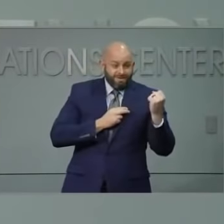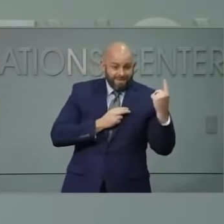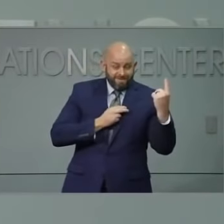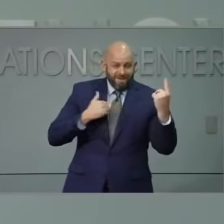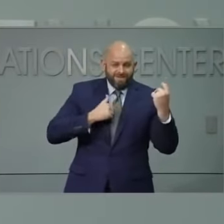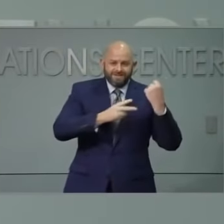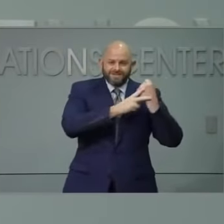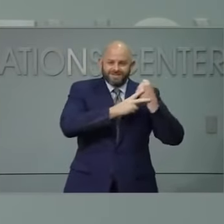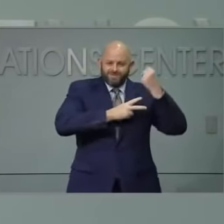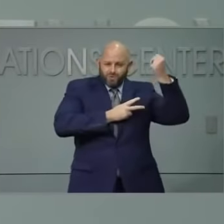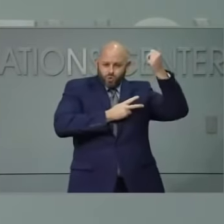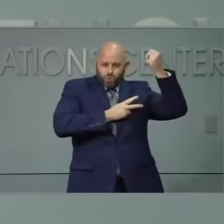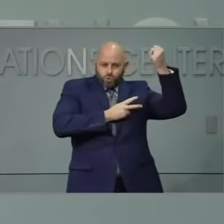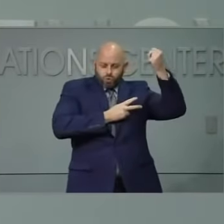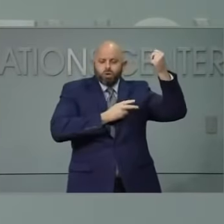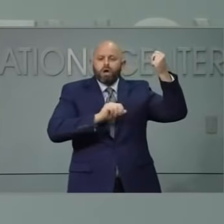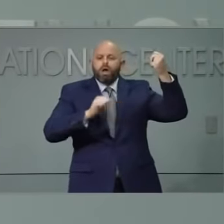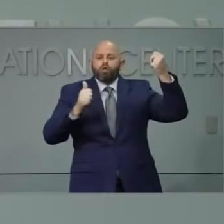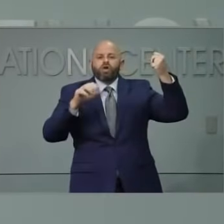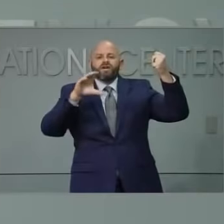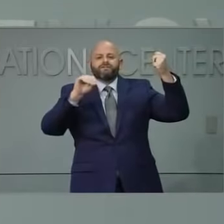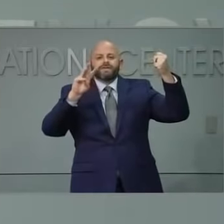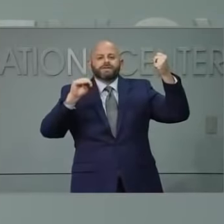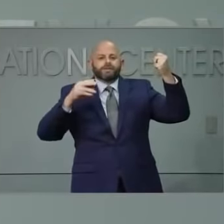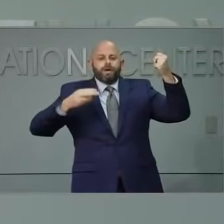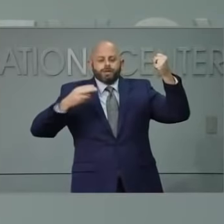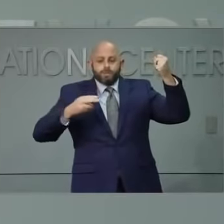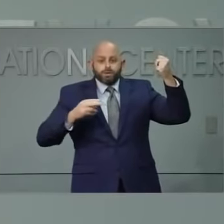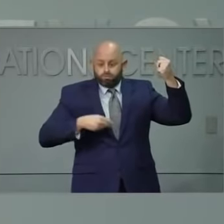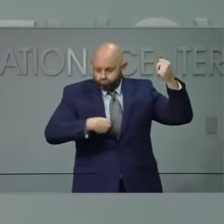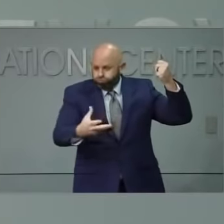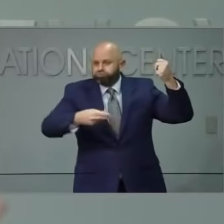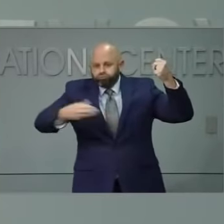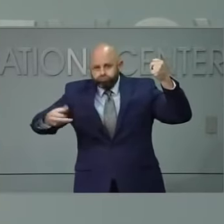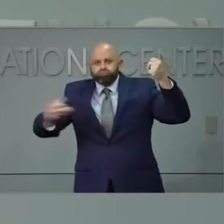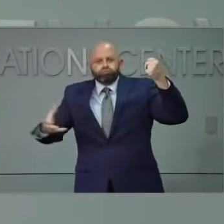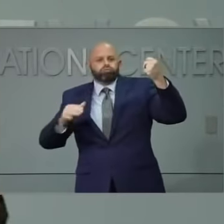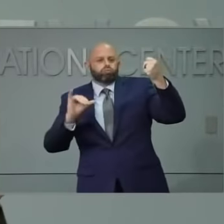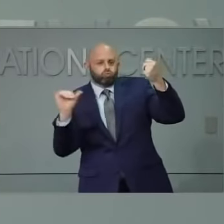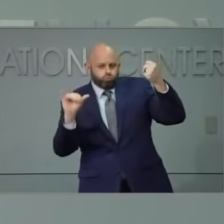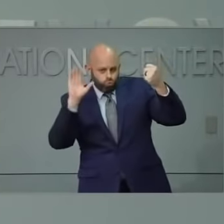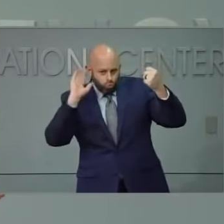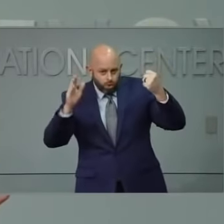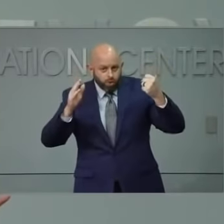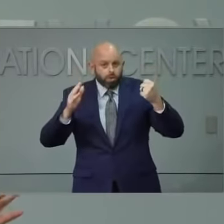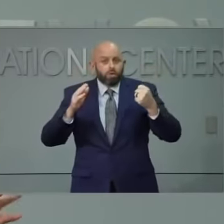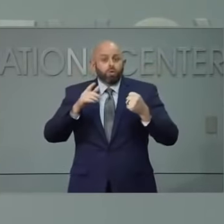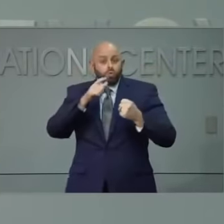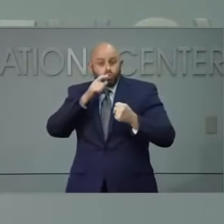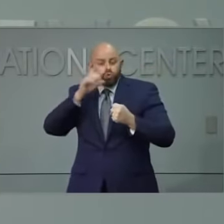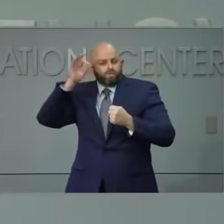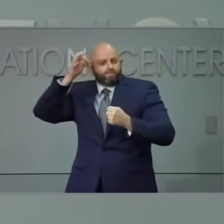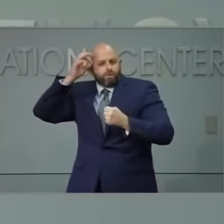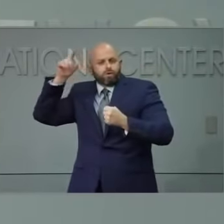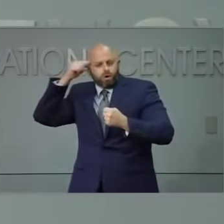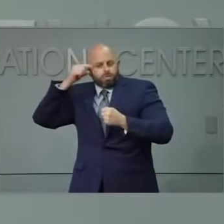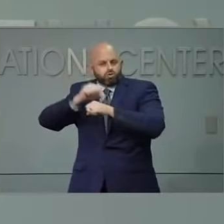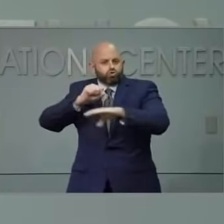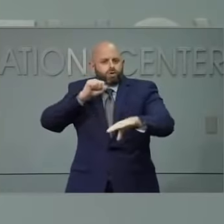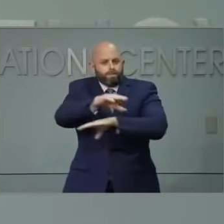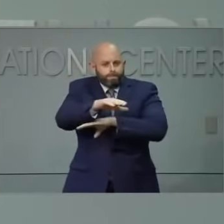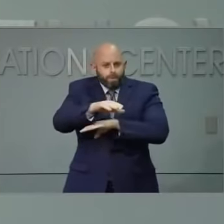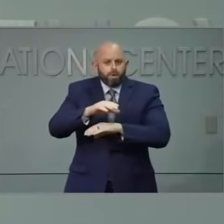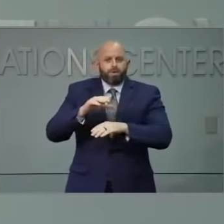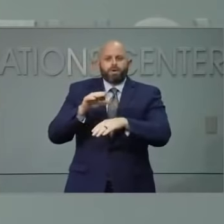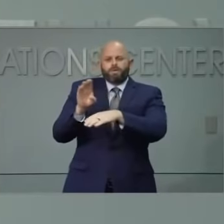60 hospitals will get it as soon as we get that okay from the federal government. Then the federal government and Pfizer will ship it directly